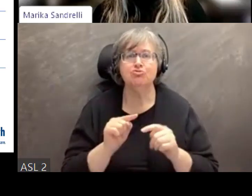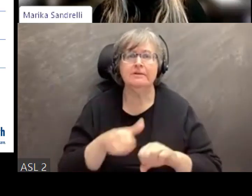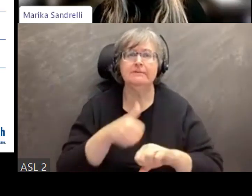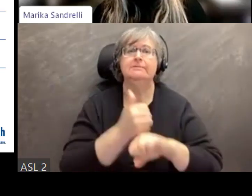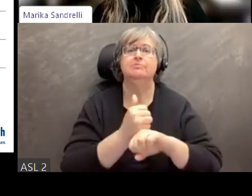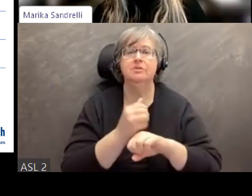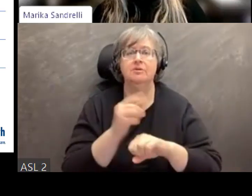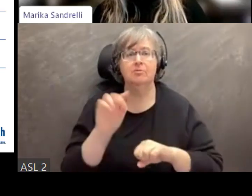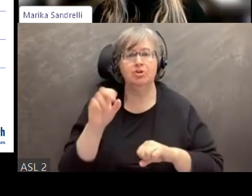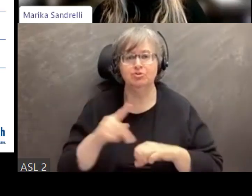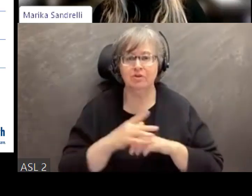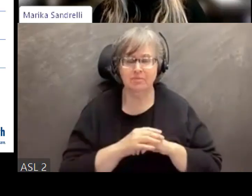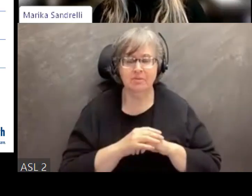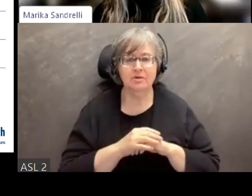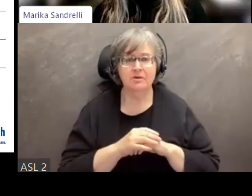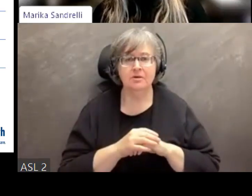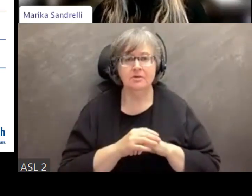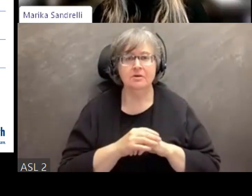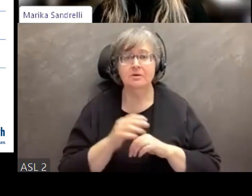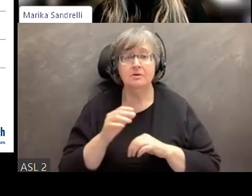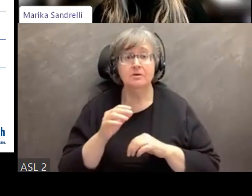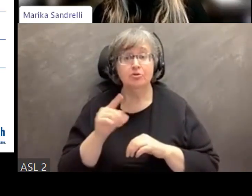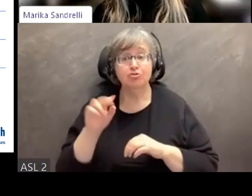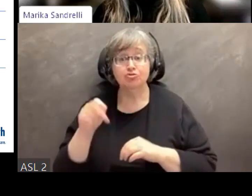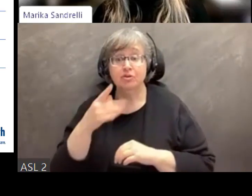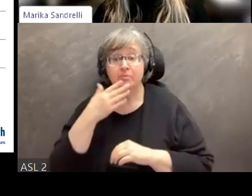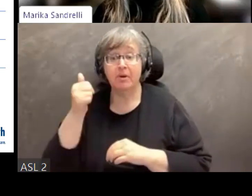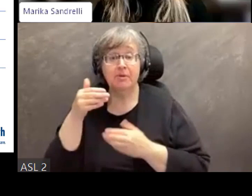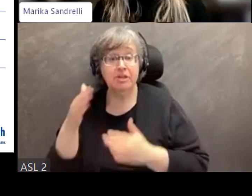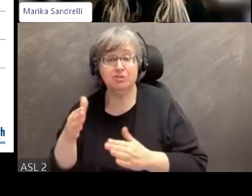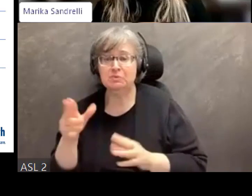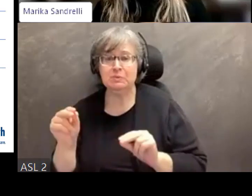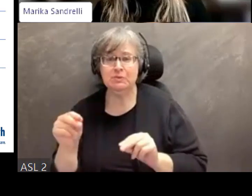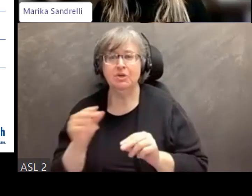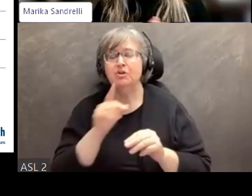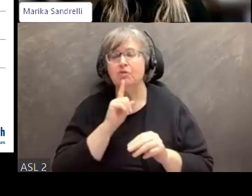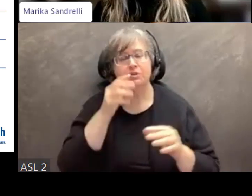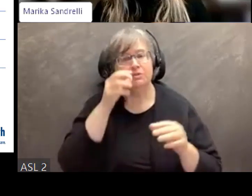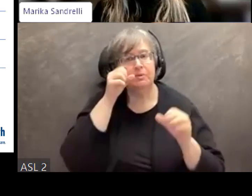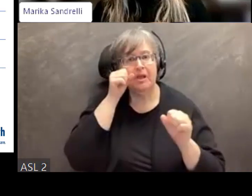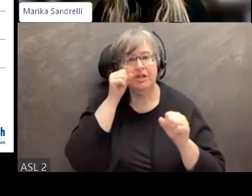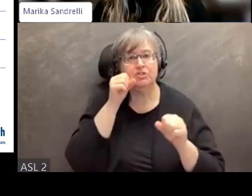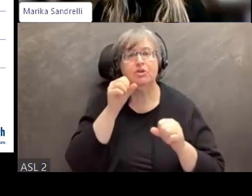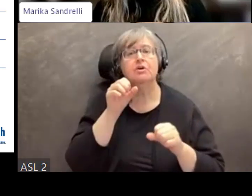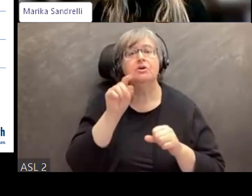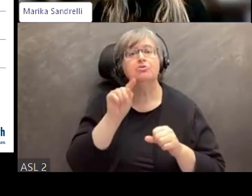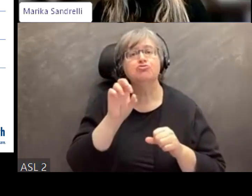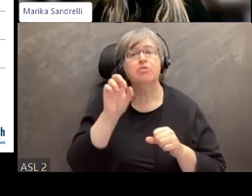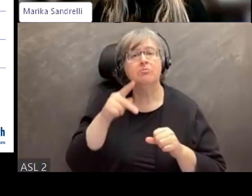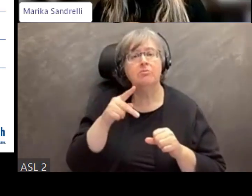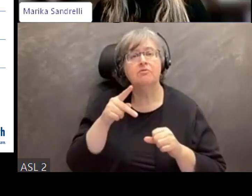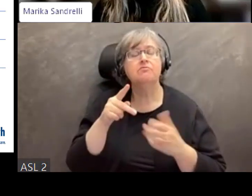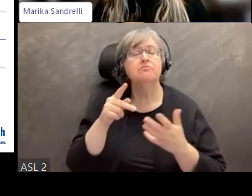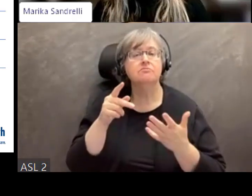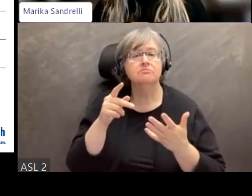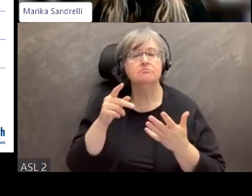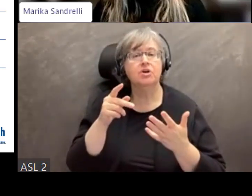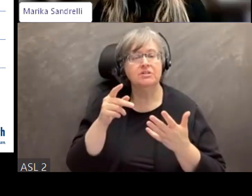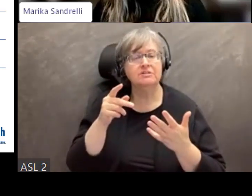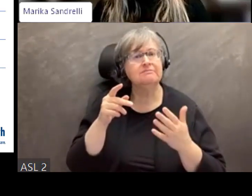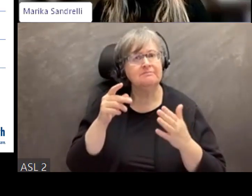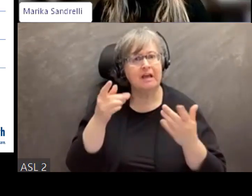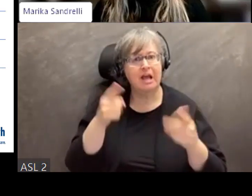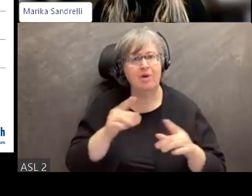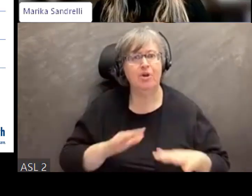be able to implement TRIP. We're not saying that TRIP is the best way. There's some amazing trauma-informed practice initiatives happening